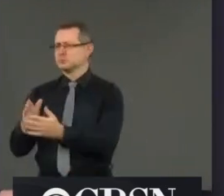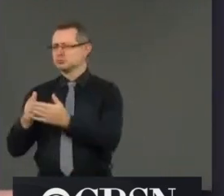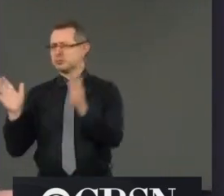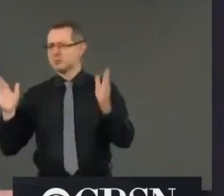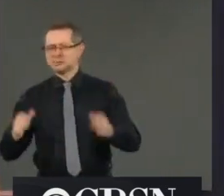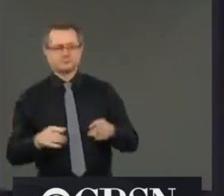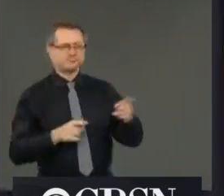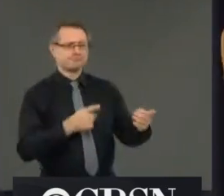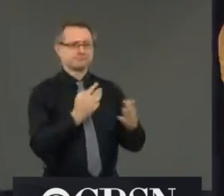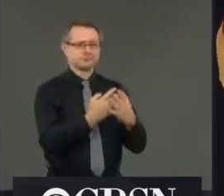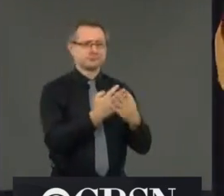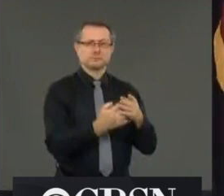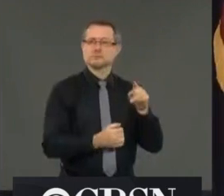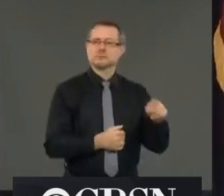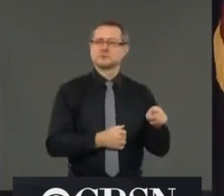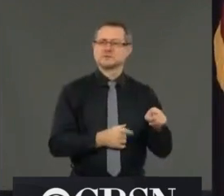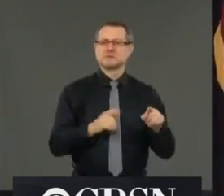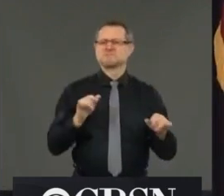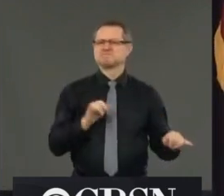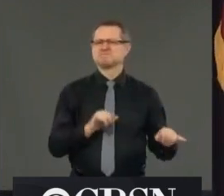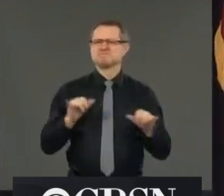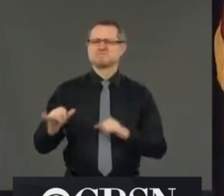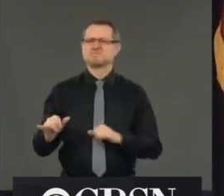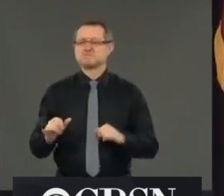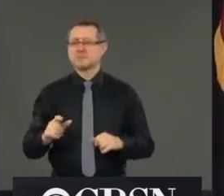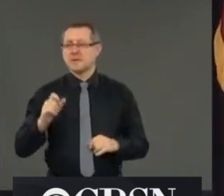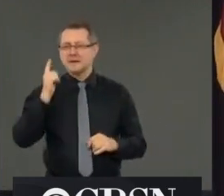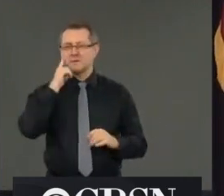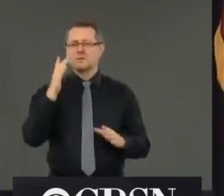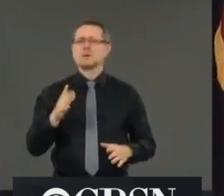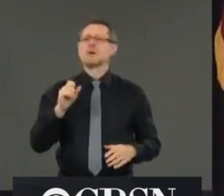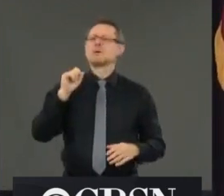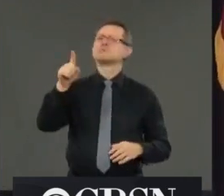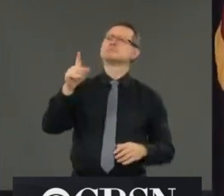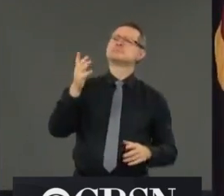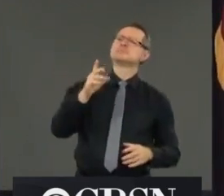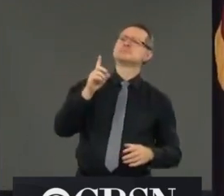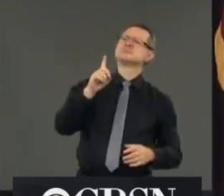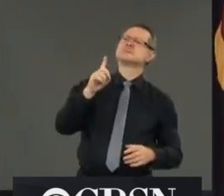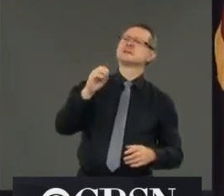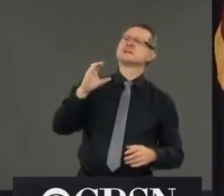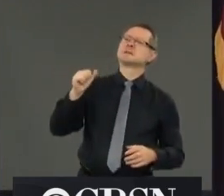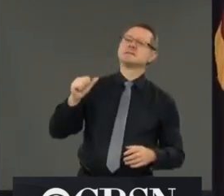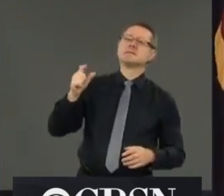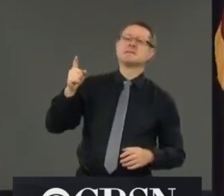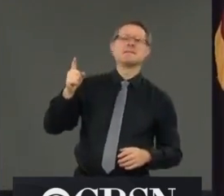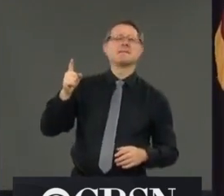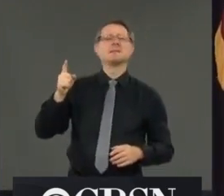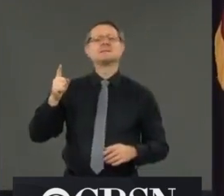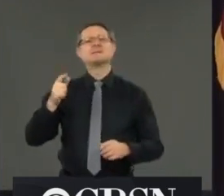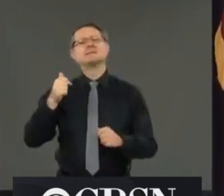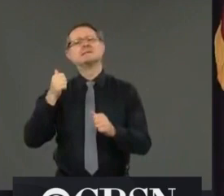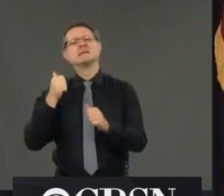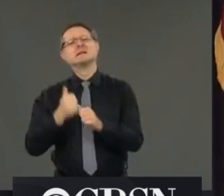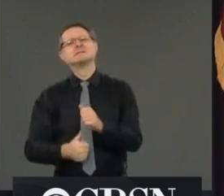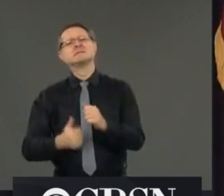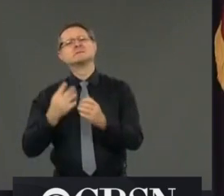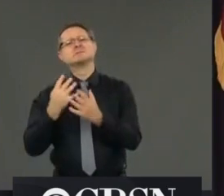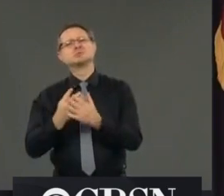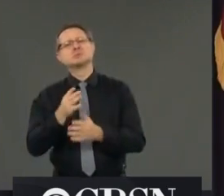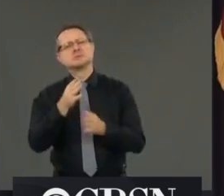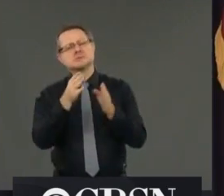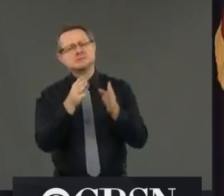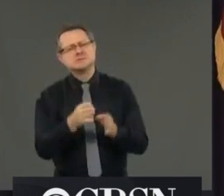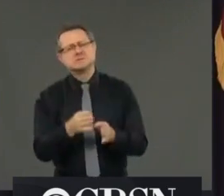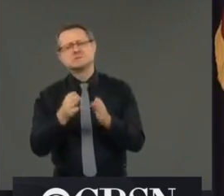the governor asked the docs to do, which they did, was every single prisoner who was 55 and over, regardless of